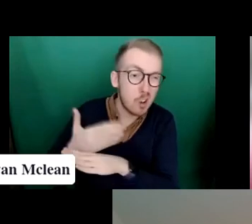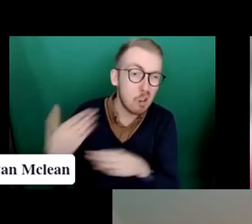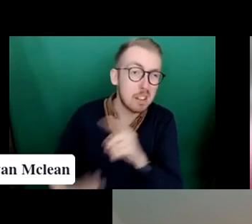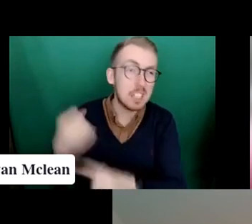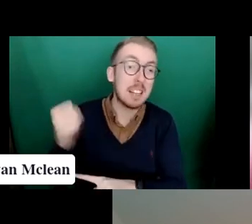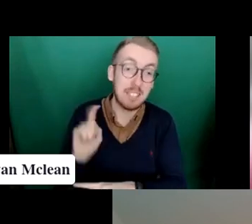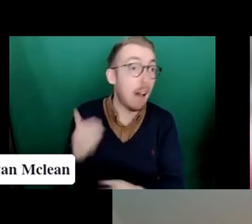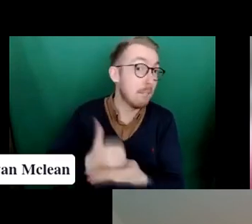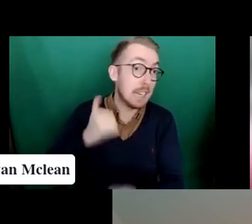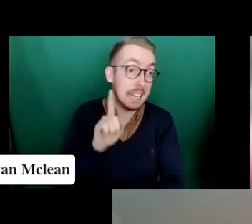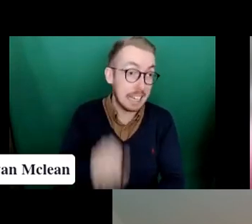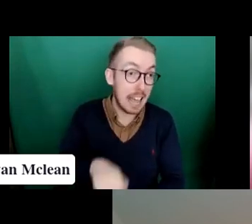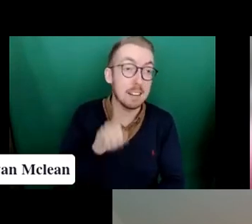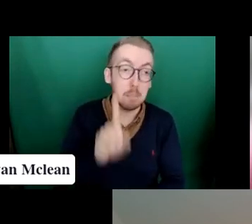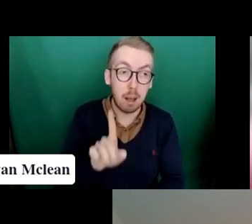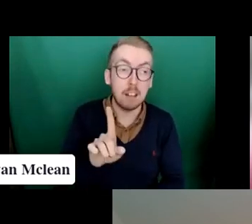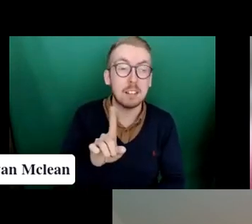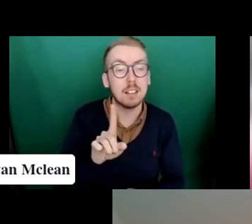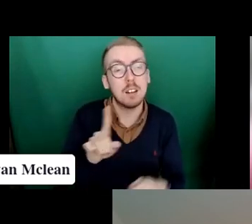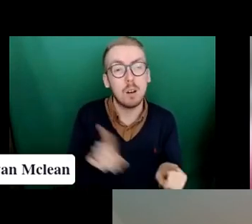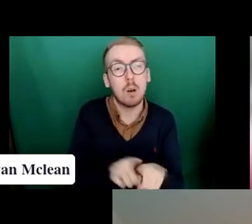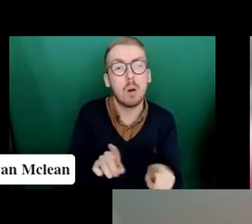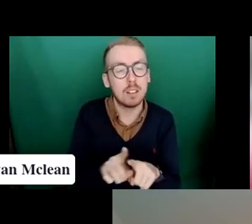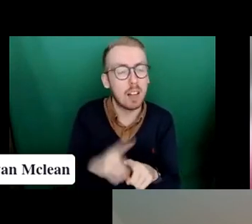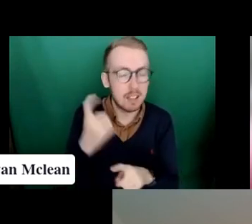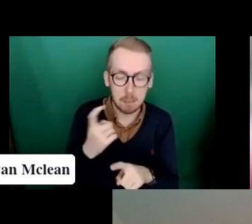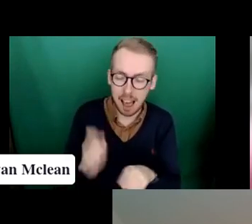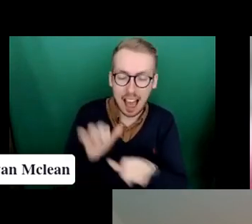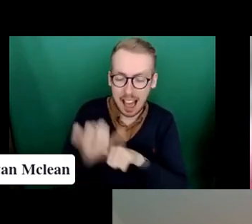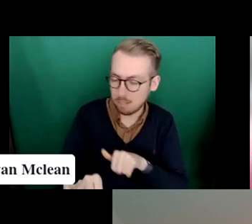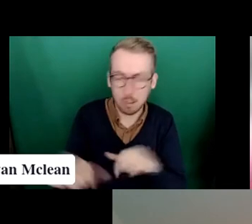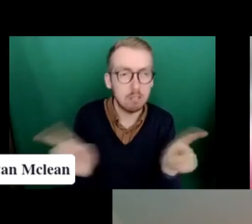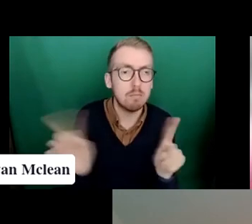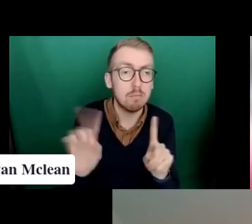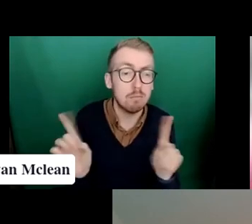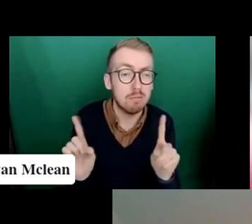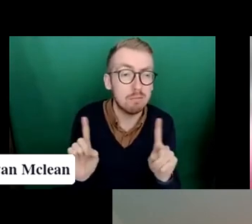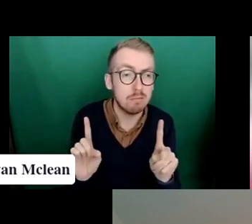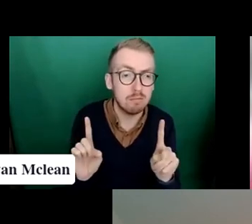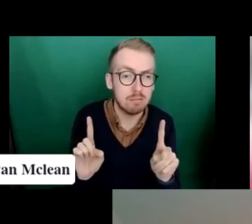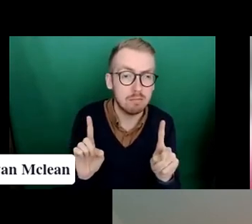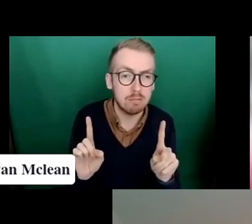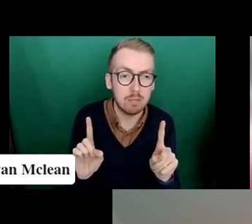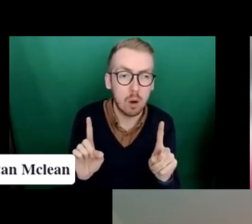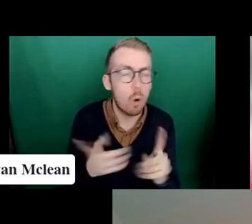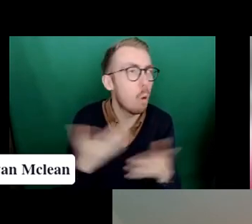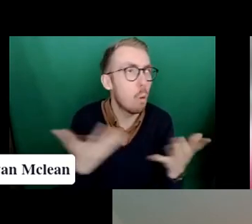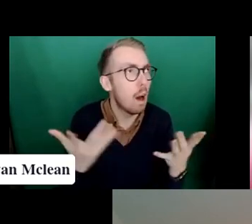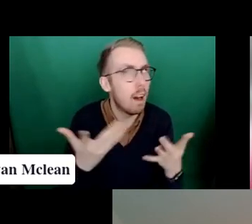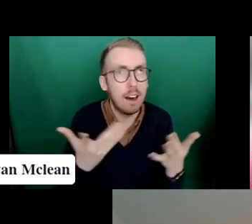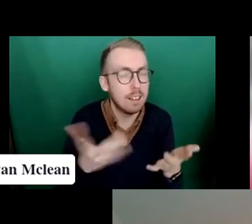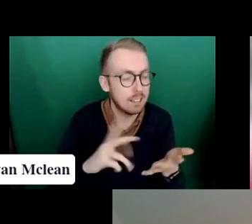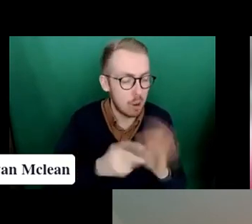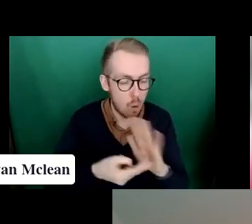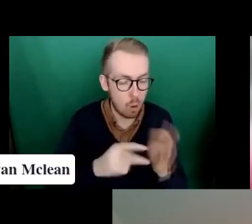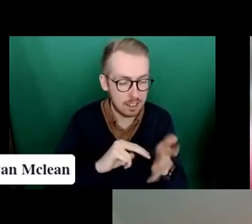But it's about that, the next steps for me to be like, well, actually, where's the organizational change? You know, where's the change at high